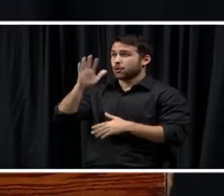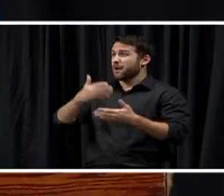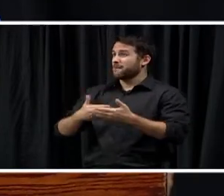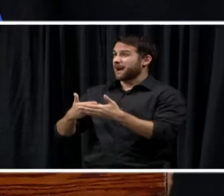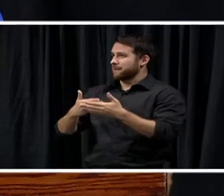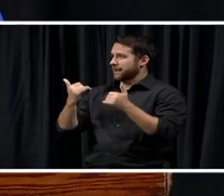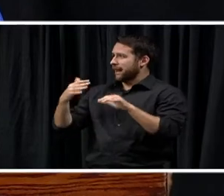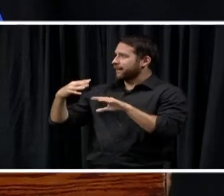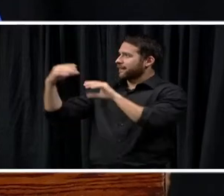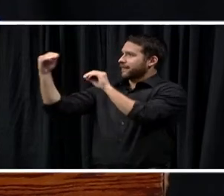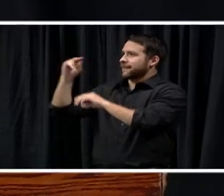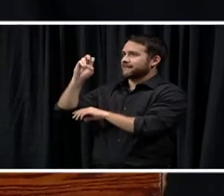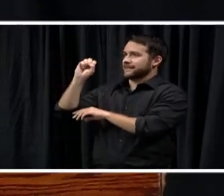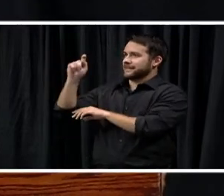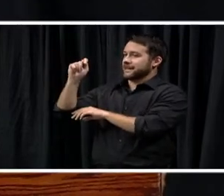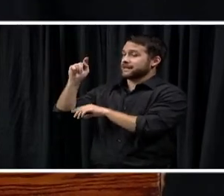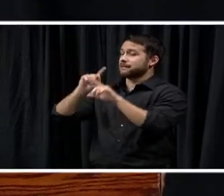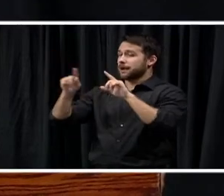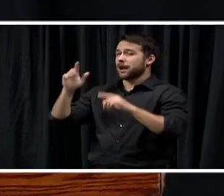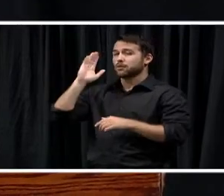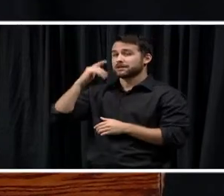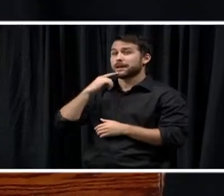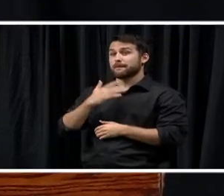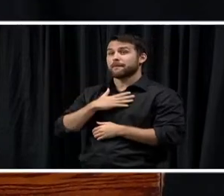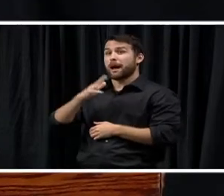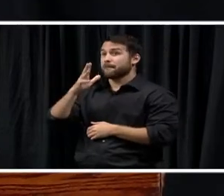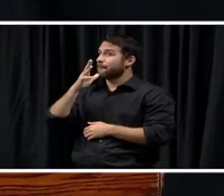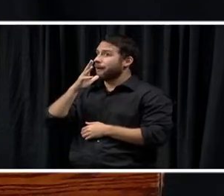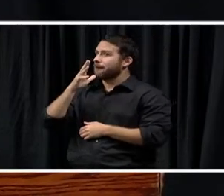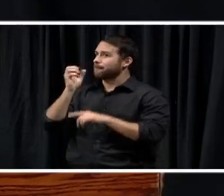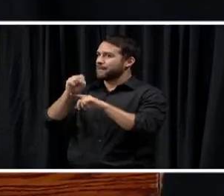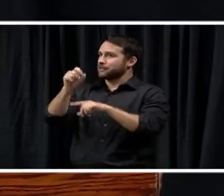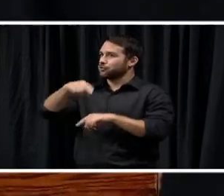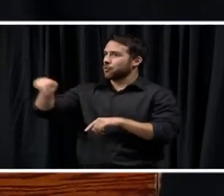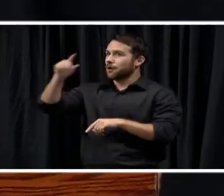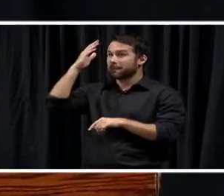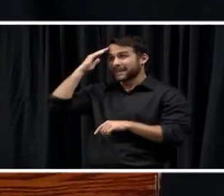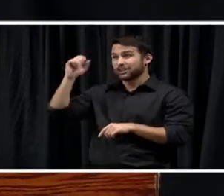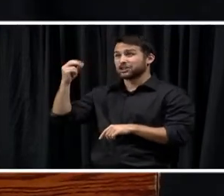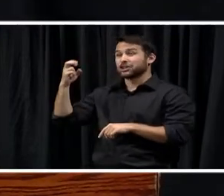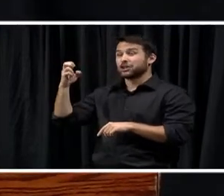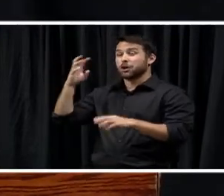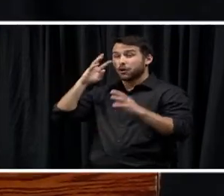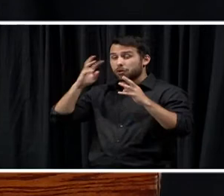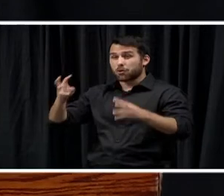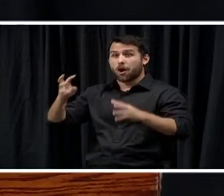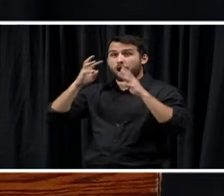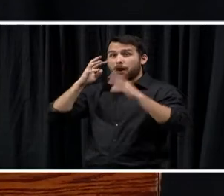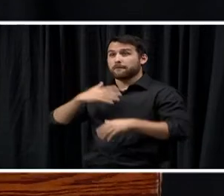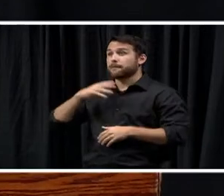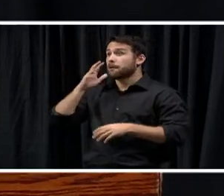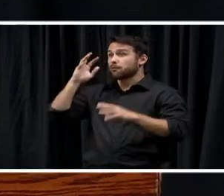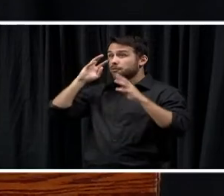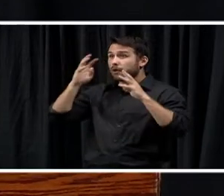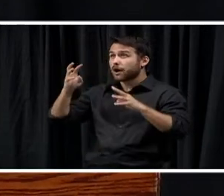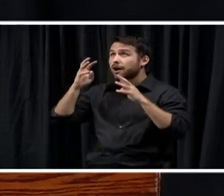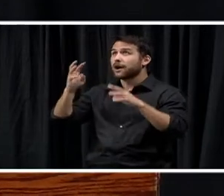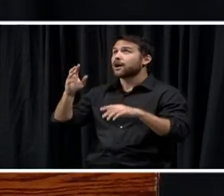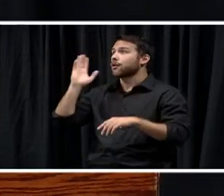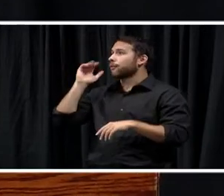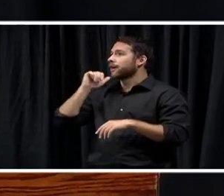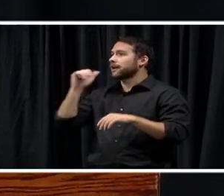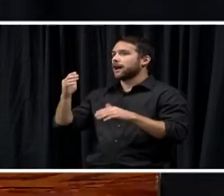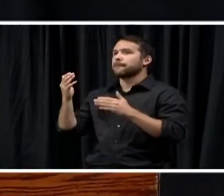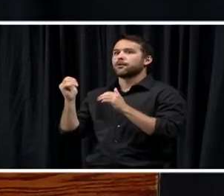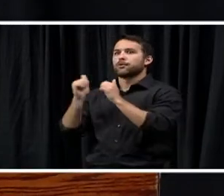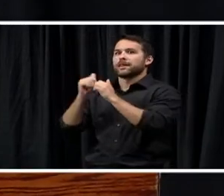the nest. I will say, however, I think my mom has you beat, because the other day she was crying about how she won't be buying Cheetos for the pantry anymore